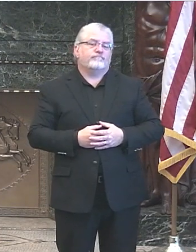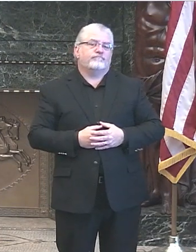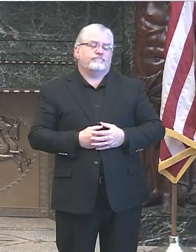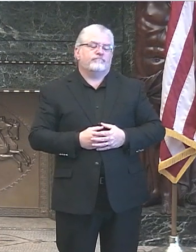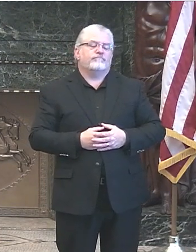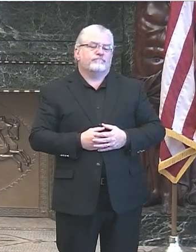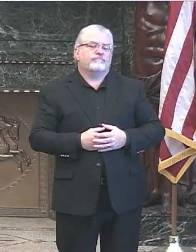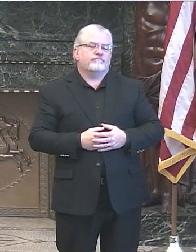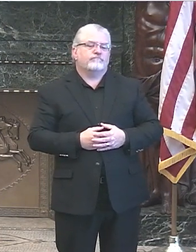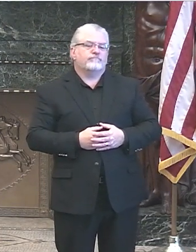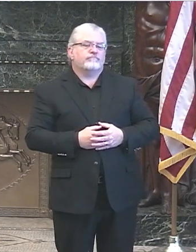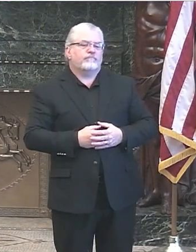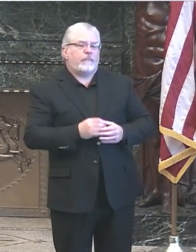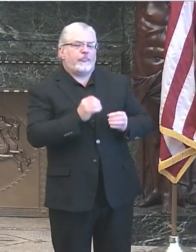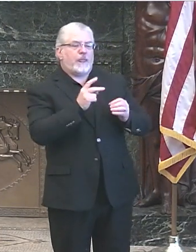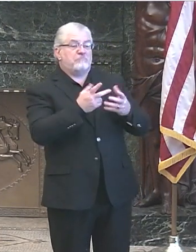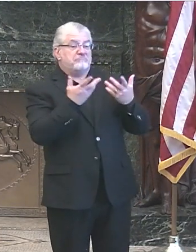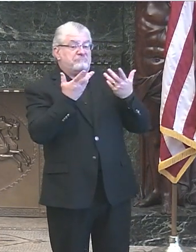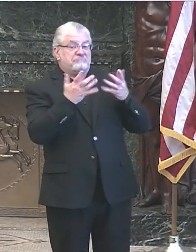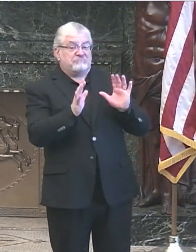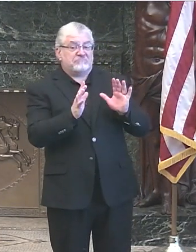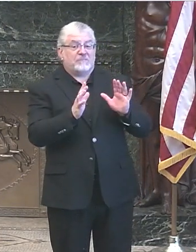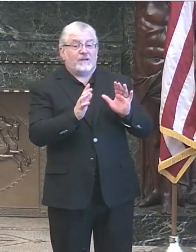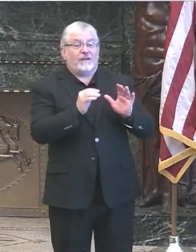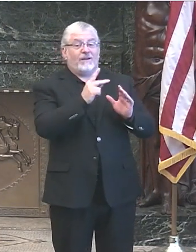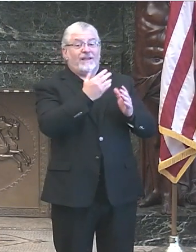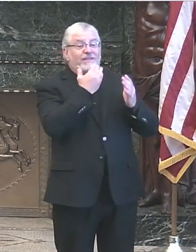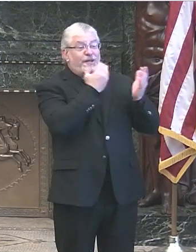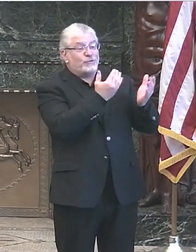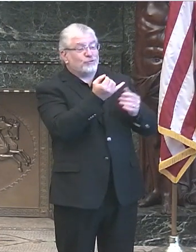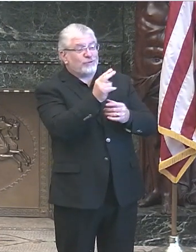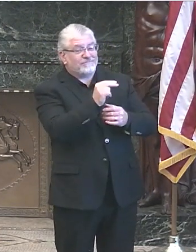Thank you. That's it. Okay, thank you, John.